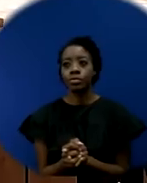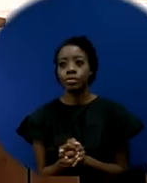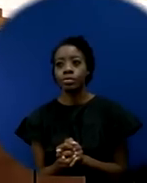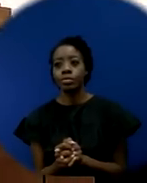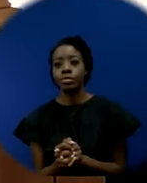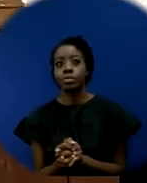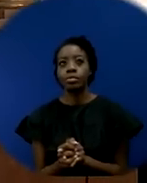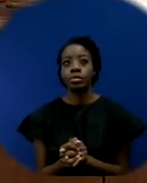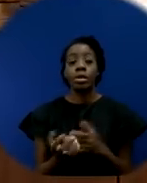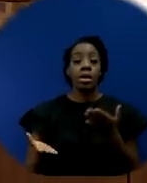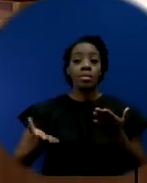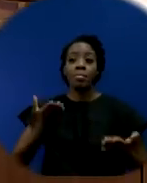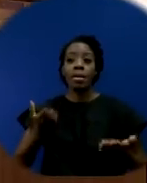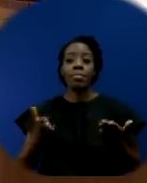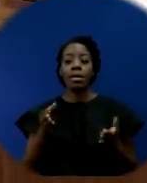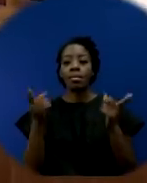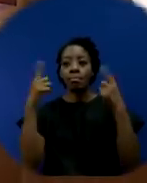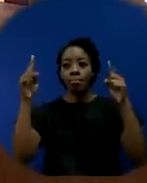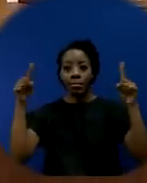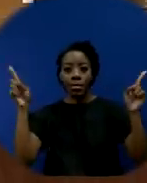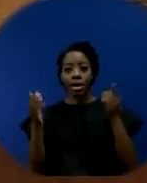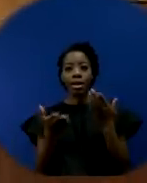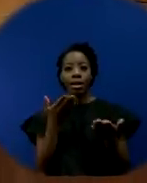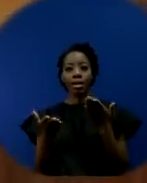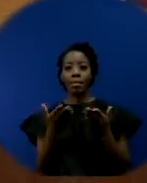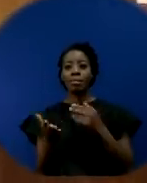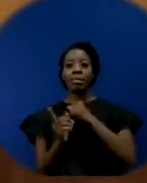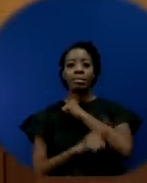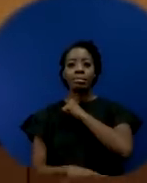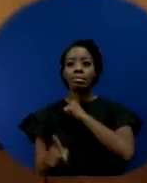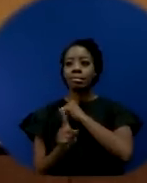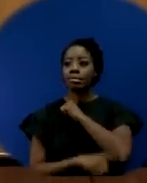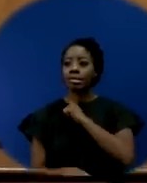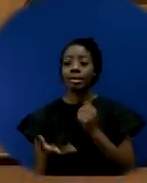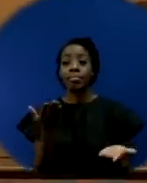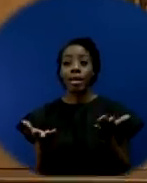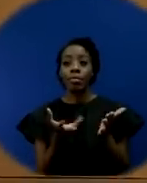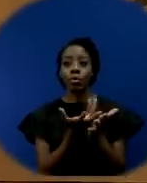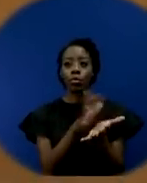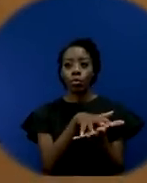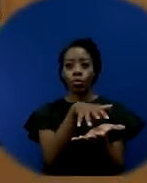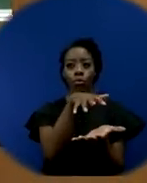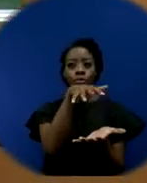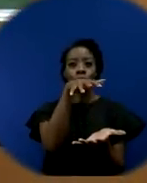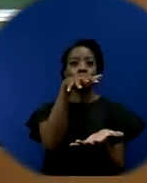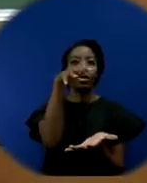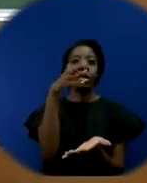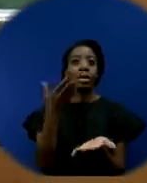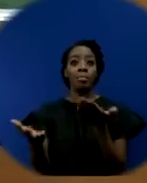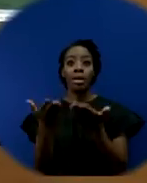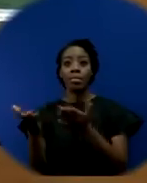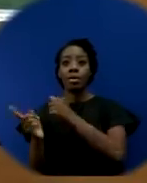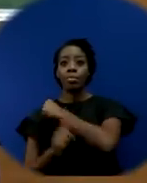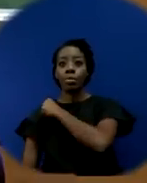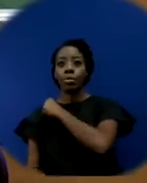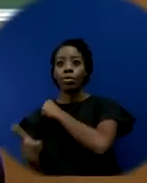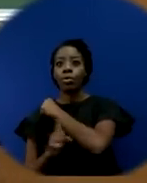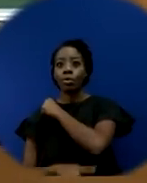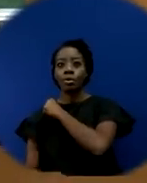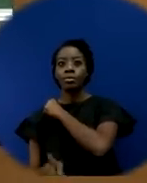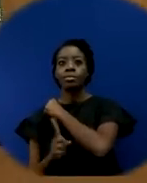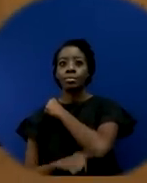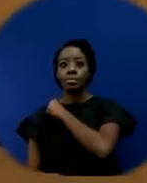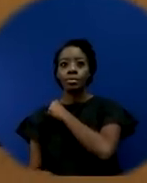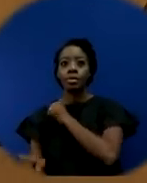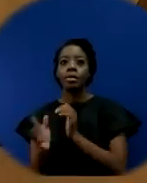Yeah. You may be low. Rich and poor. You may be rich. Yeah. Come on. You may be poor.